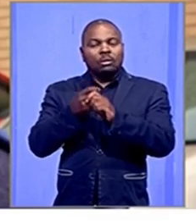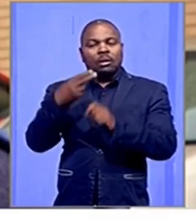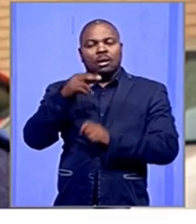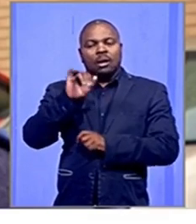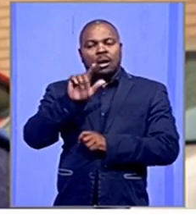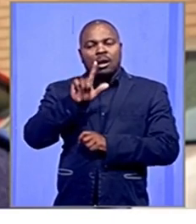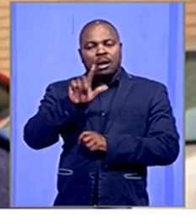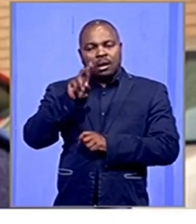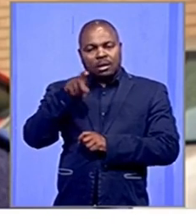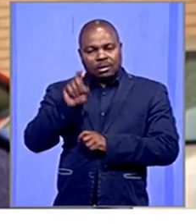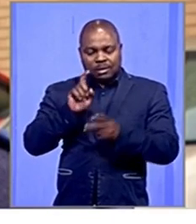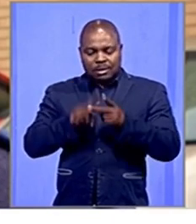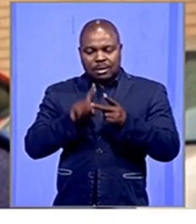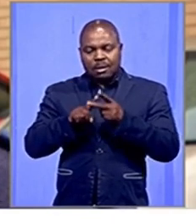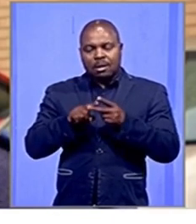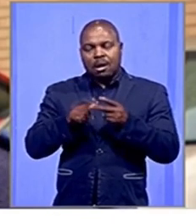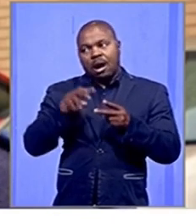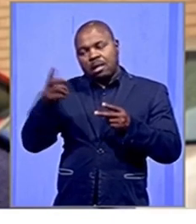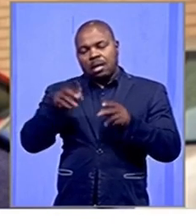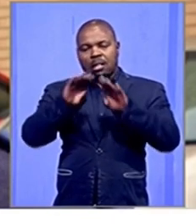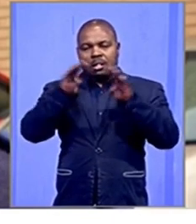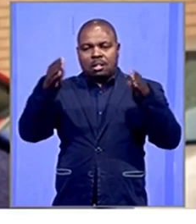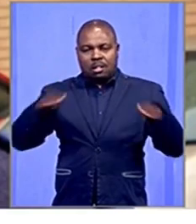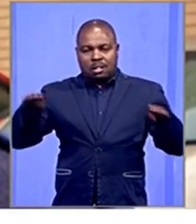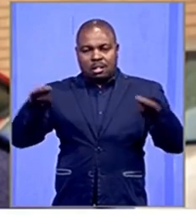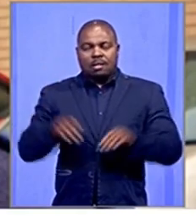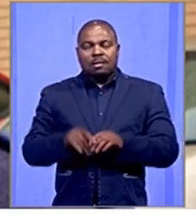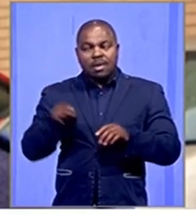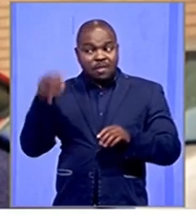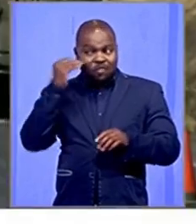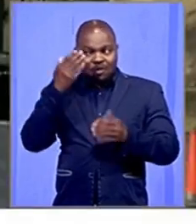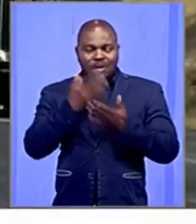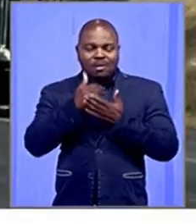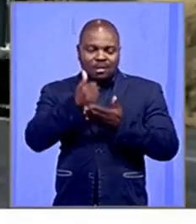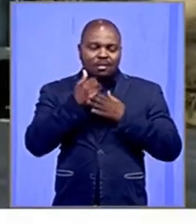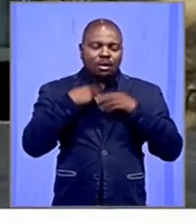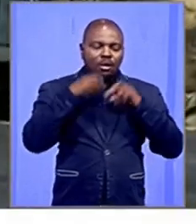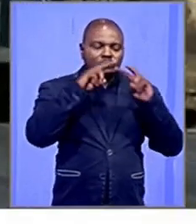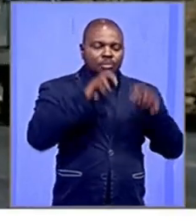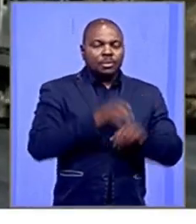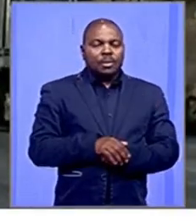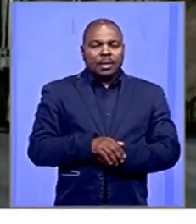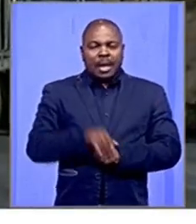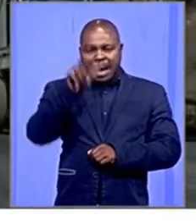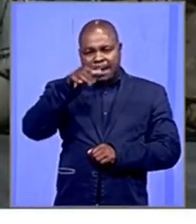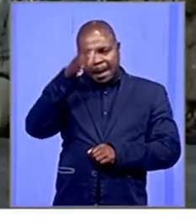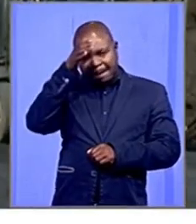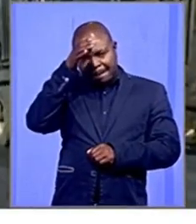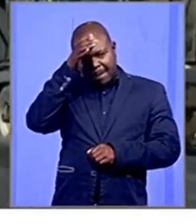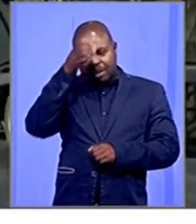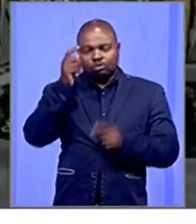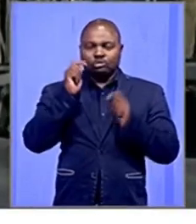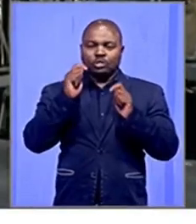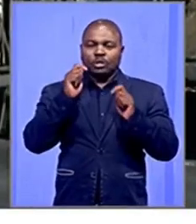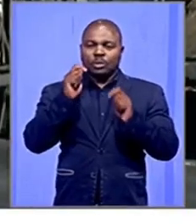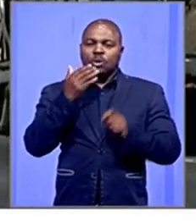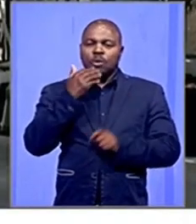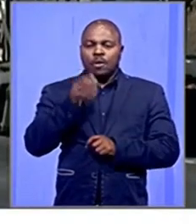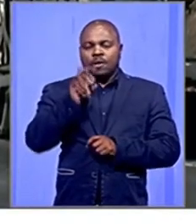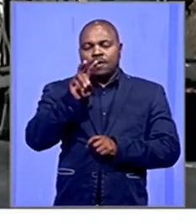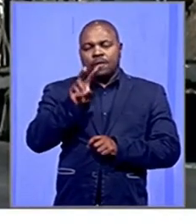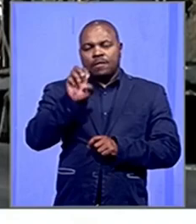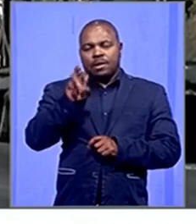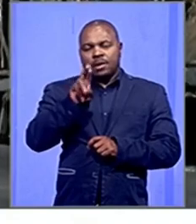ke Sedan gomme re tshepa gore information e tla kgona tsa gore kgone go dira nyakishisho. Setsebi ditabeng tsa dipalangwang Joachim